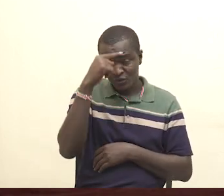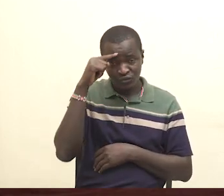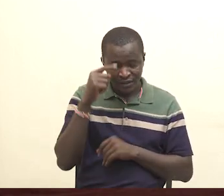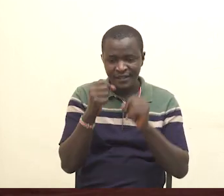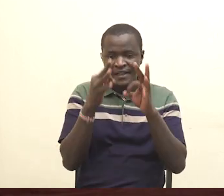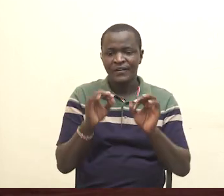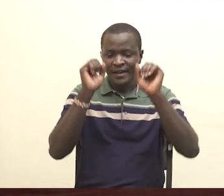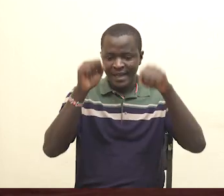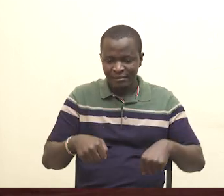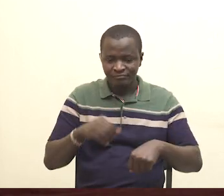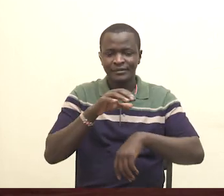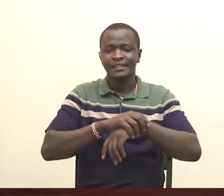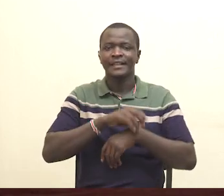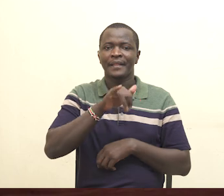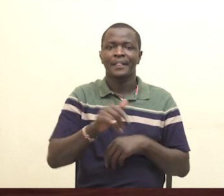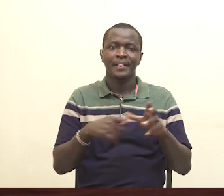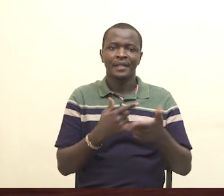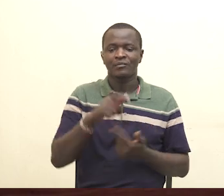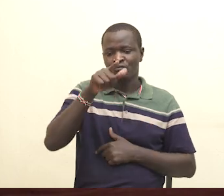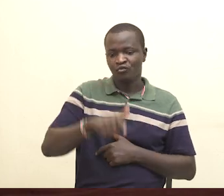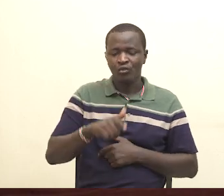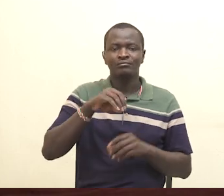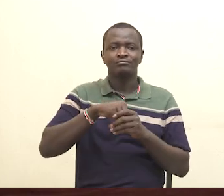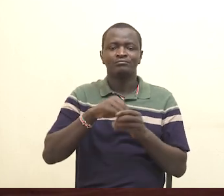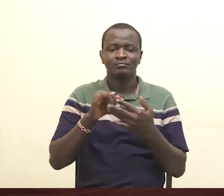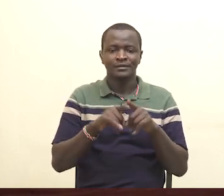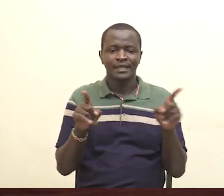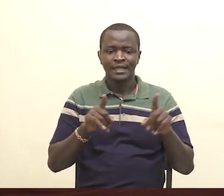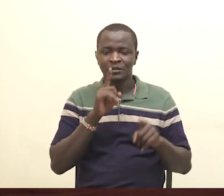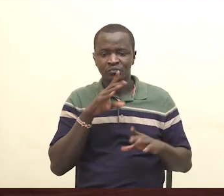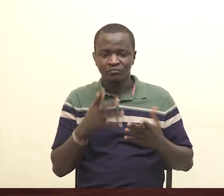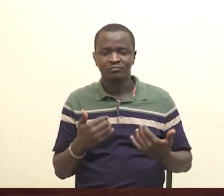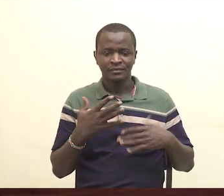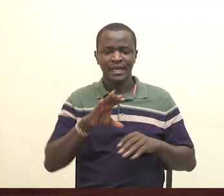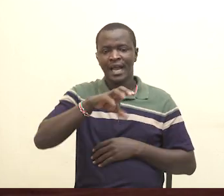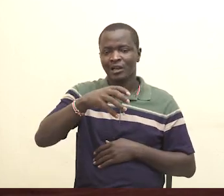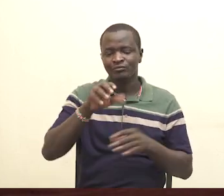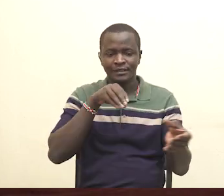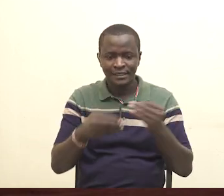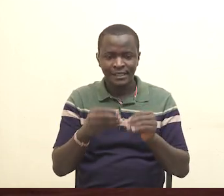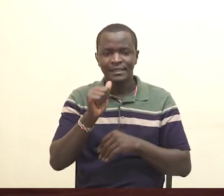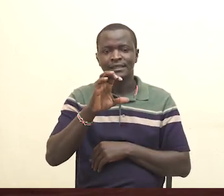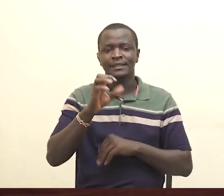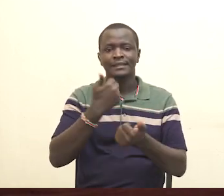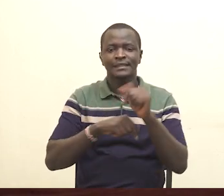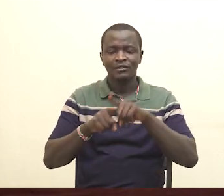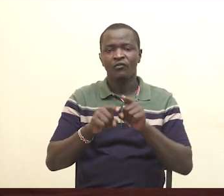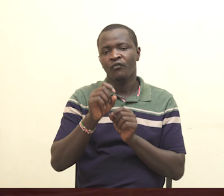if we can be able to get that law in place, let's say a county disability act for all the